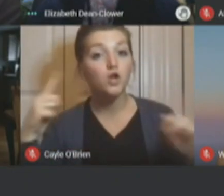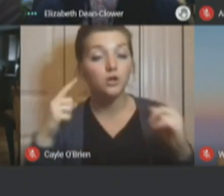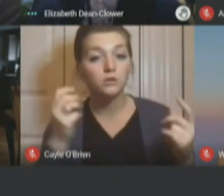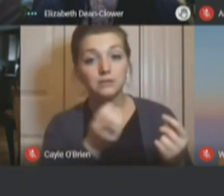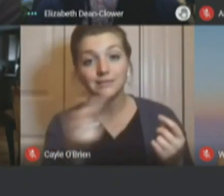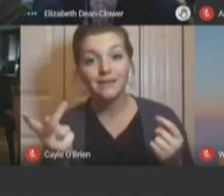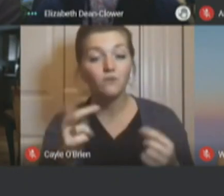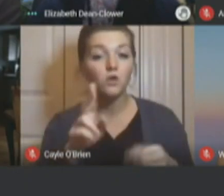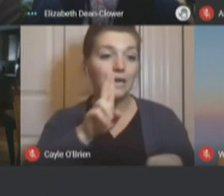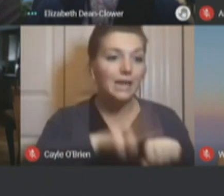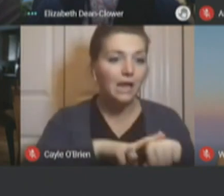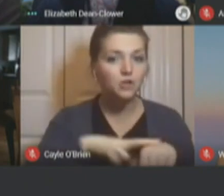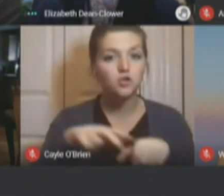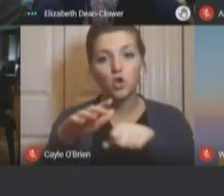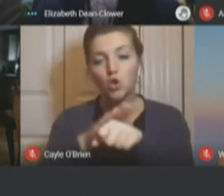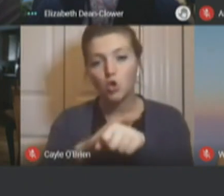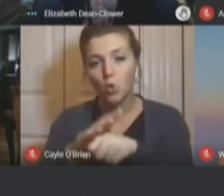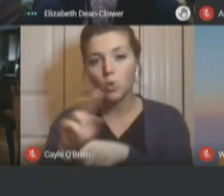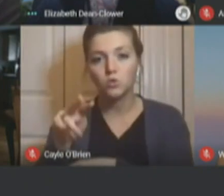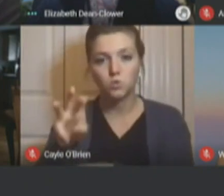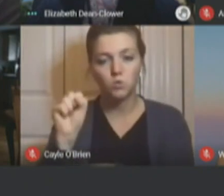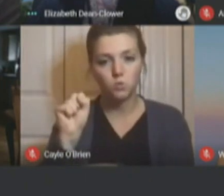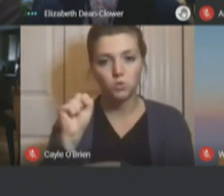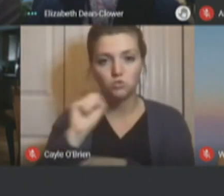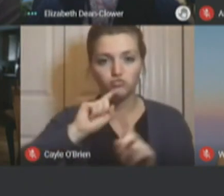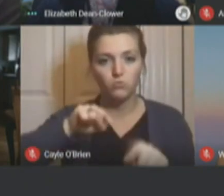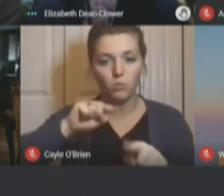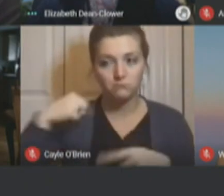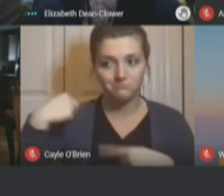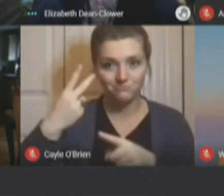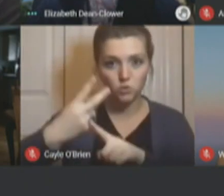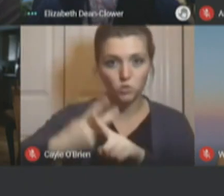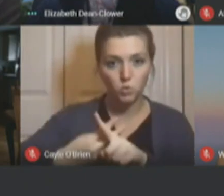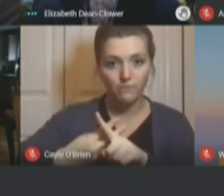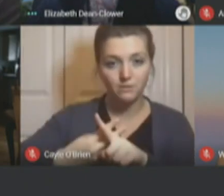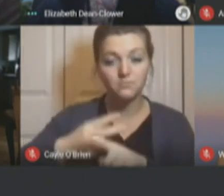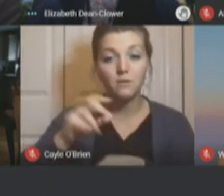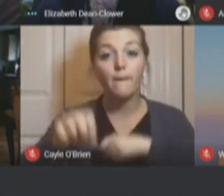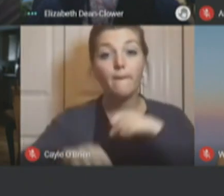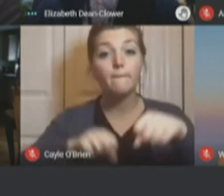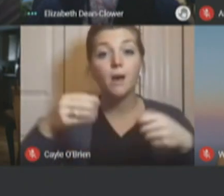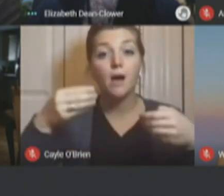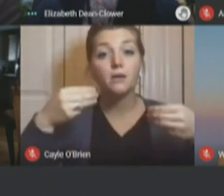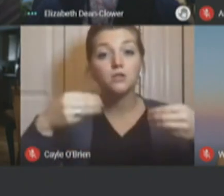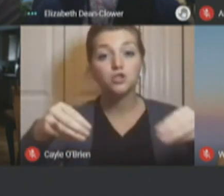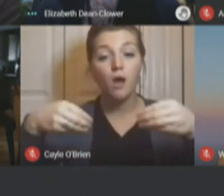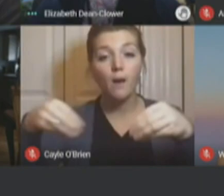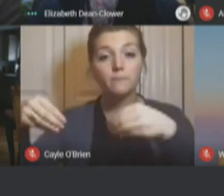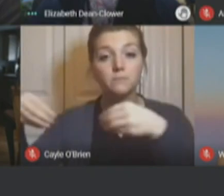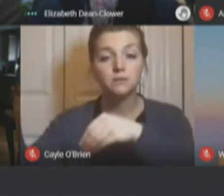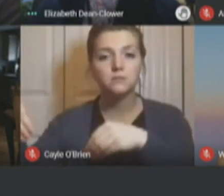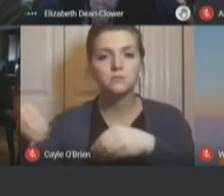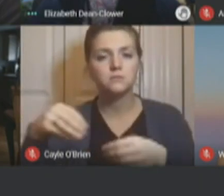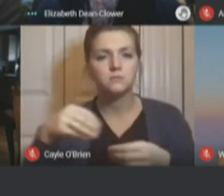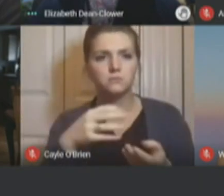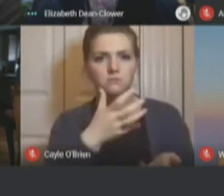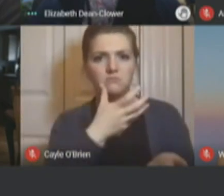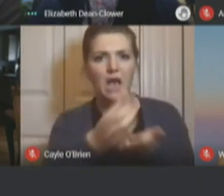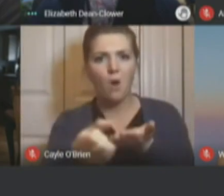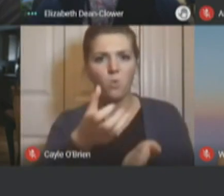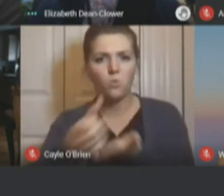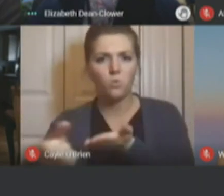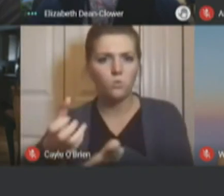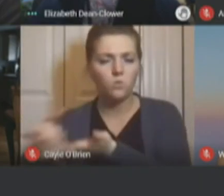news reports over the last 2 months that bike shops are being emptied by the